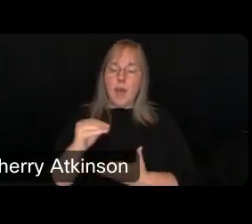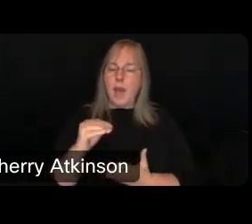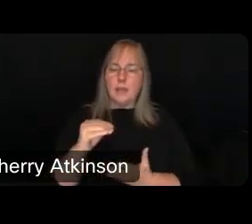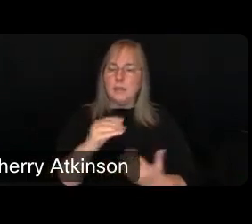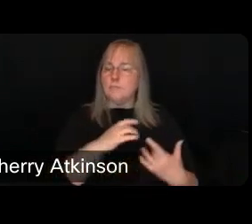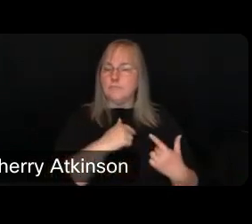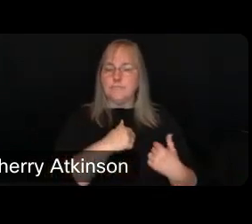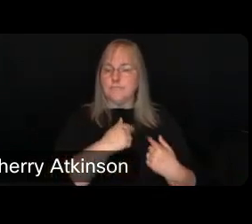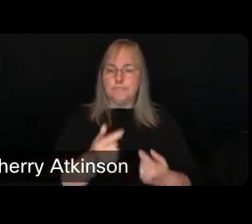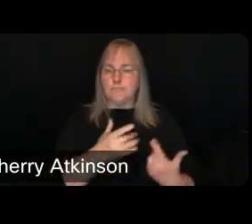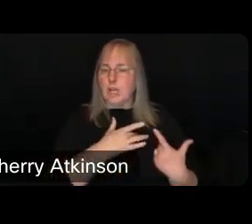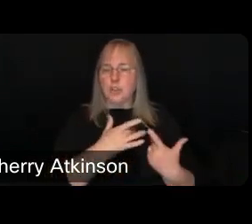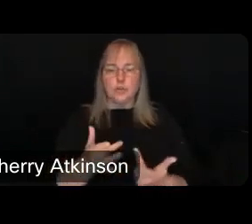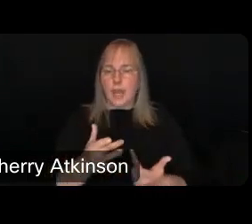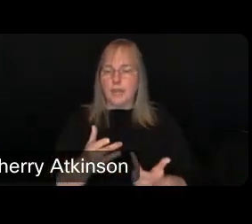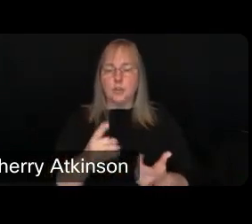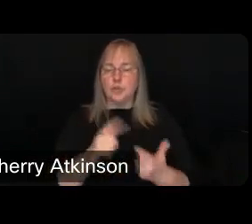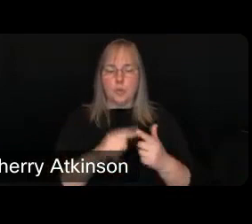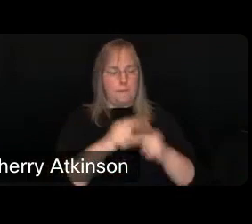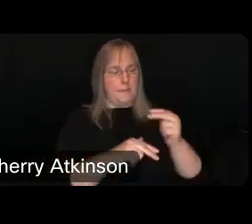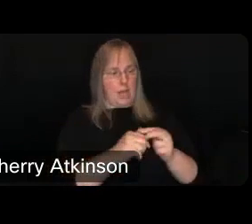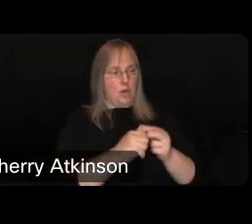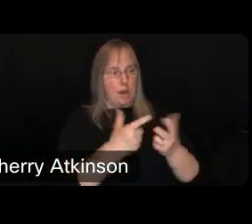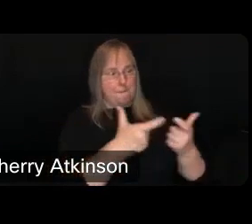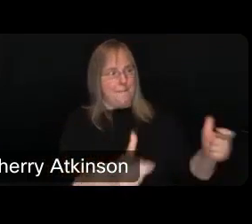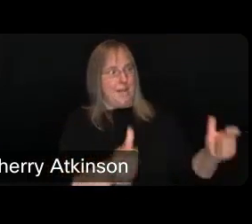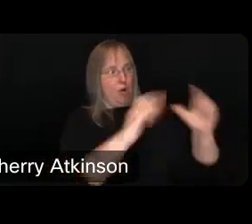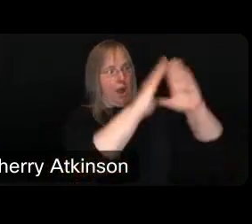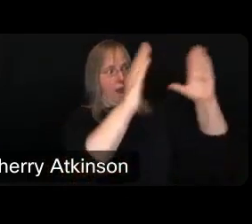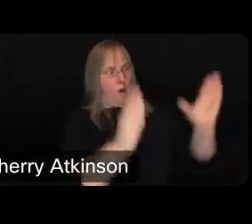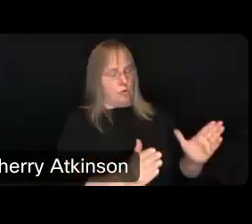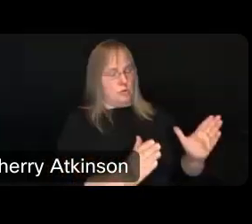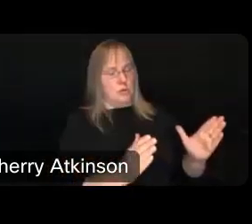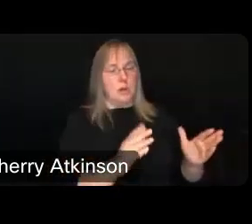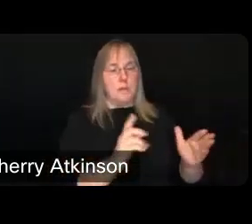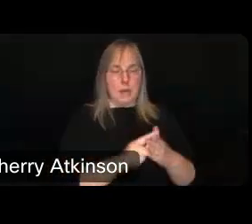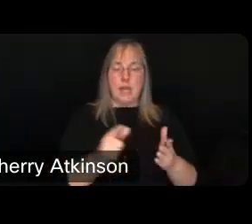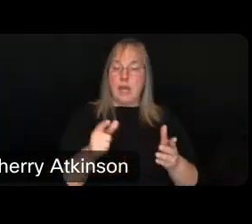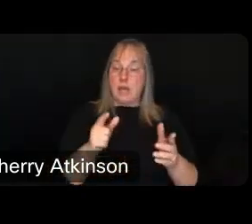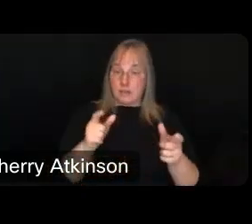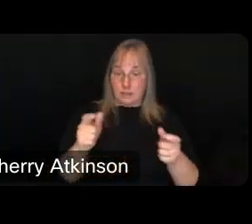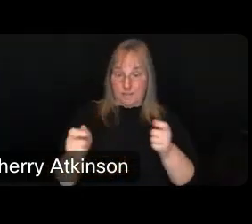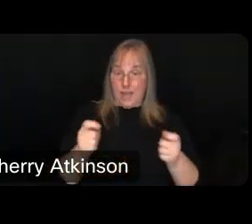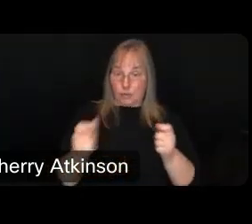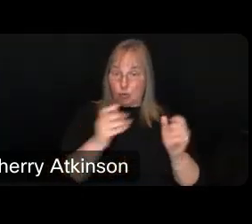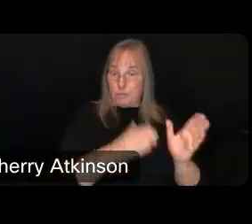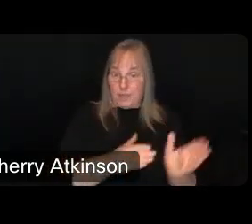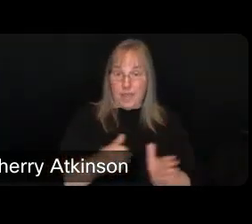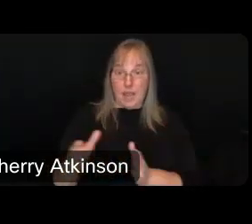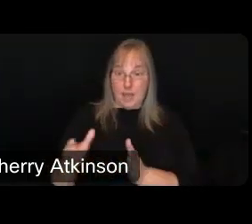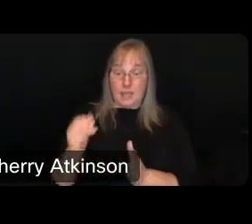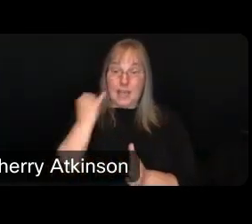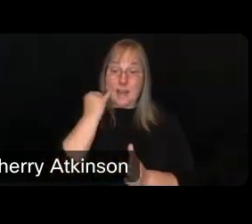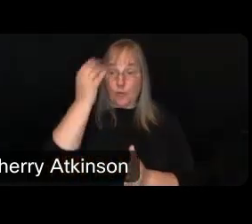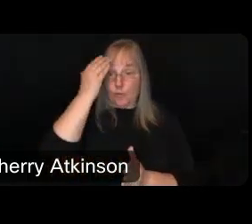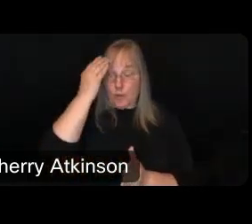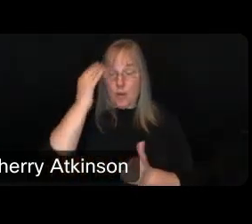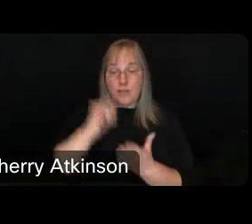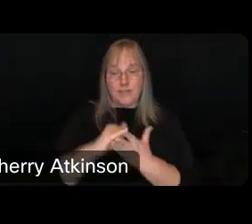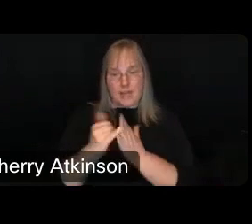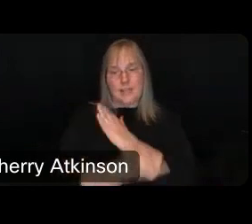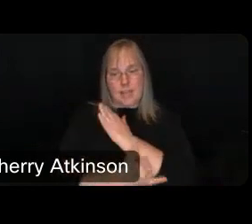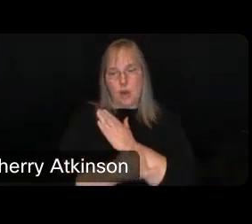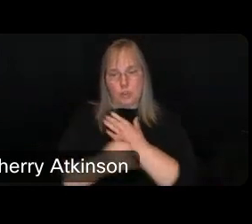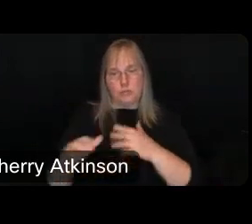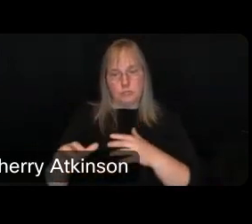homes bigger. The Housing Opportunities Master Plan, for those of you familiar with that, that was a process that the county undertook in 2019. But